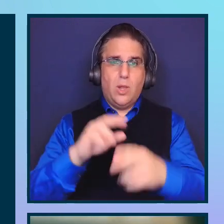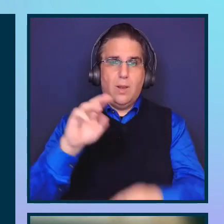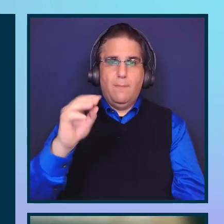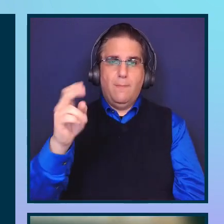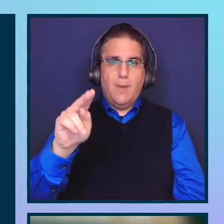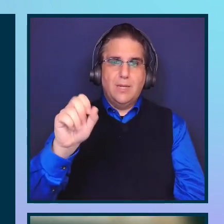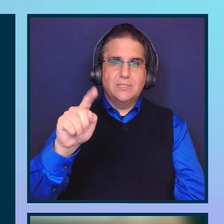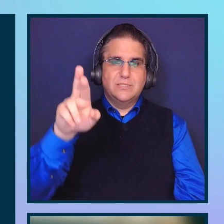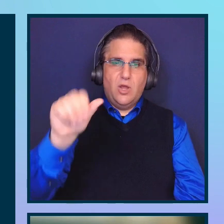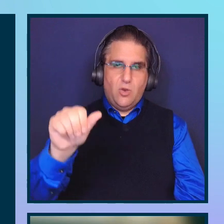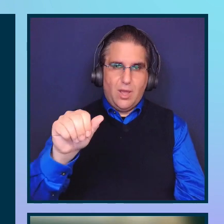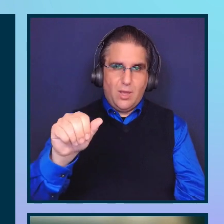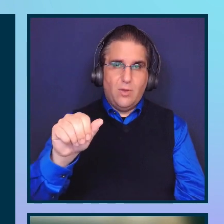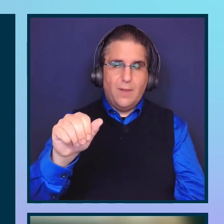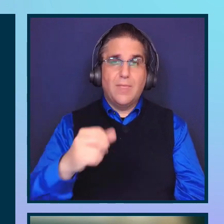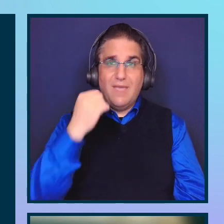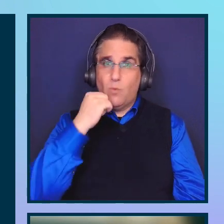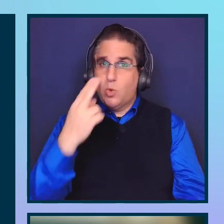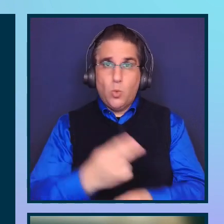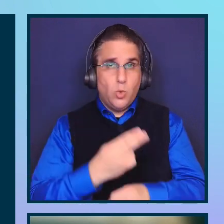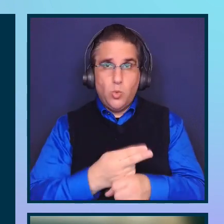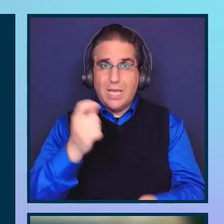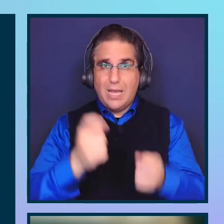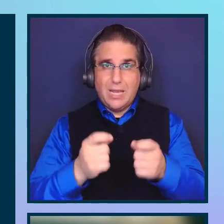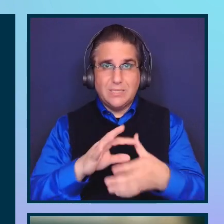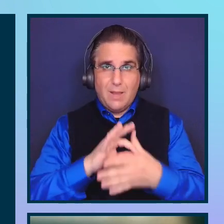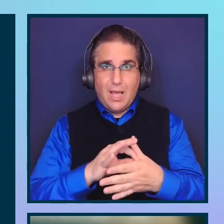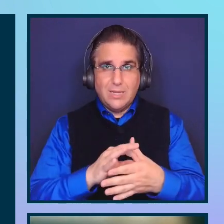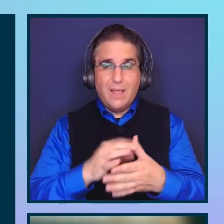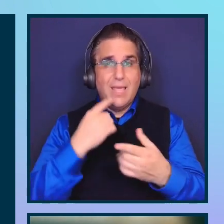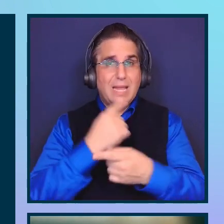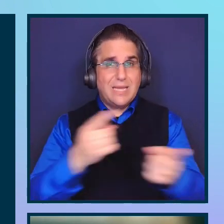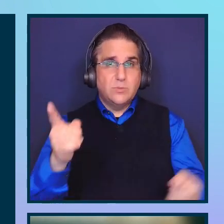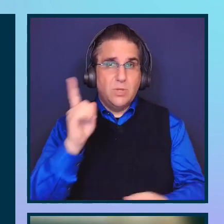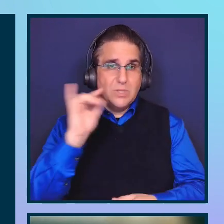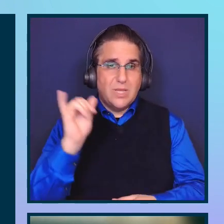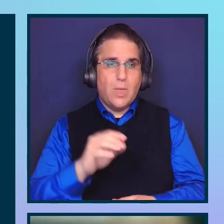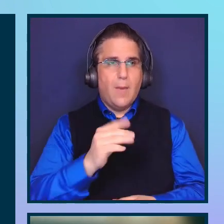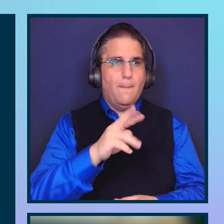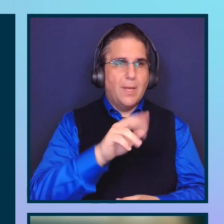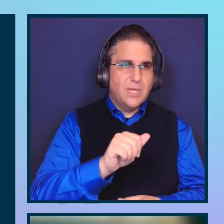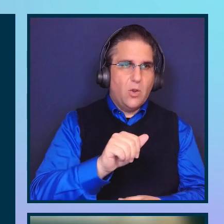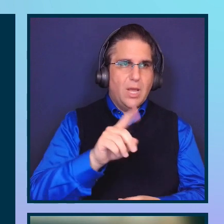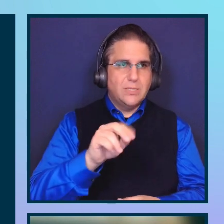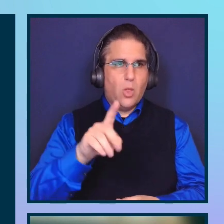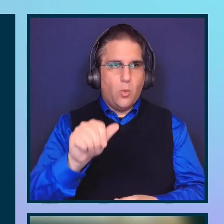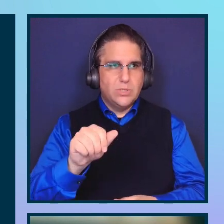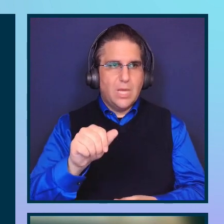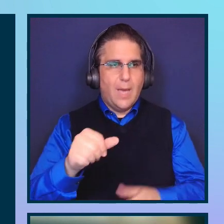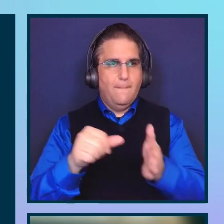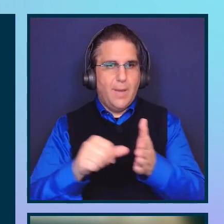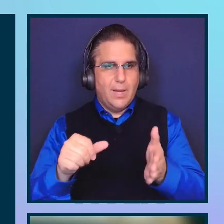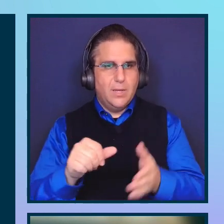we don't use custom content, then the default announcement would be something like Monstera delicosa, button,